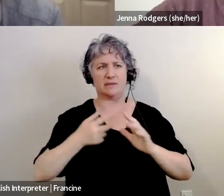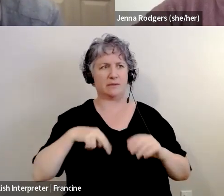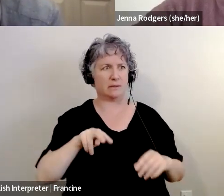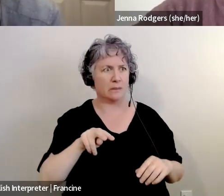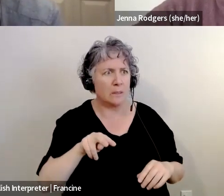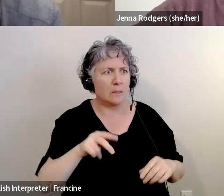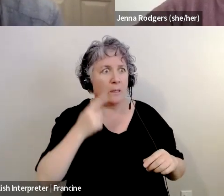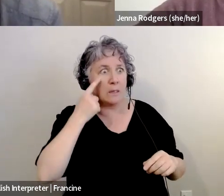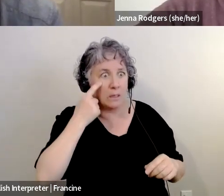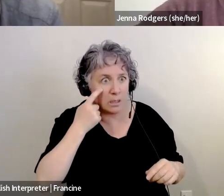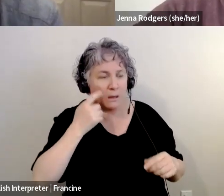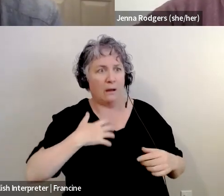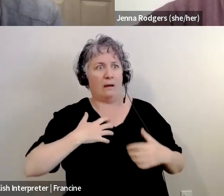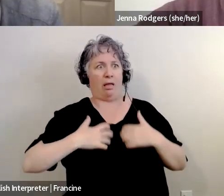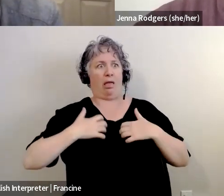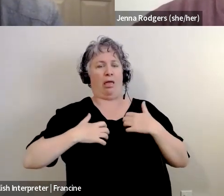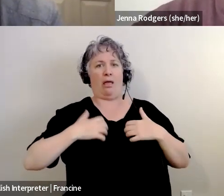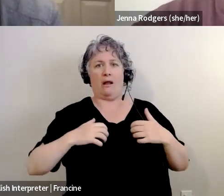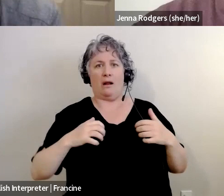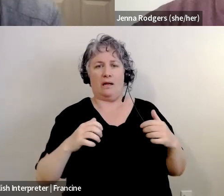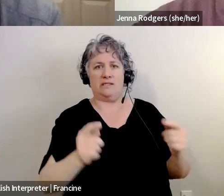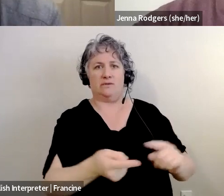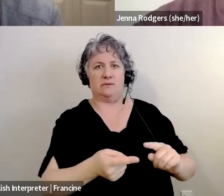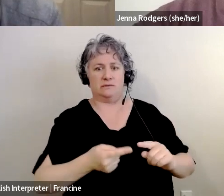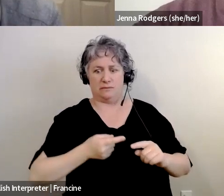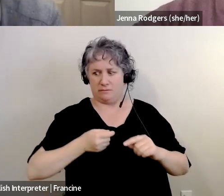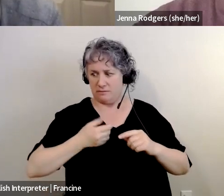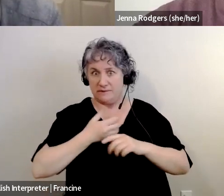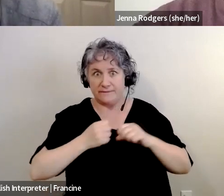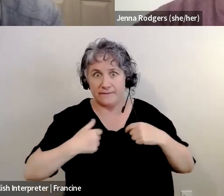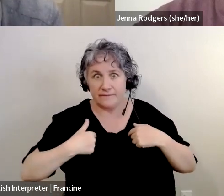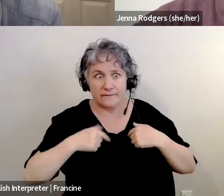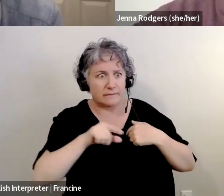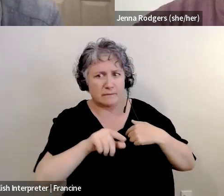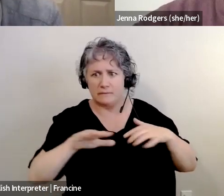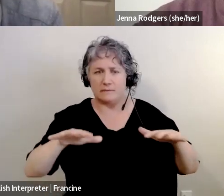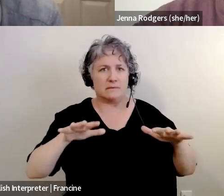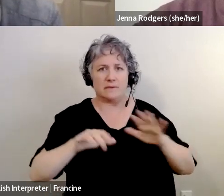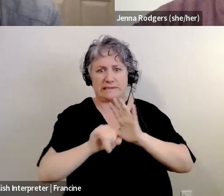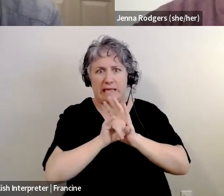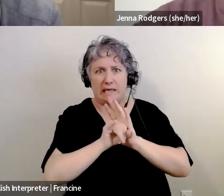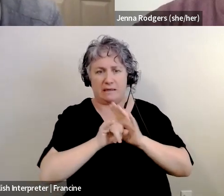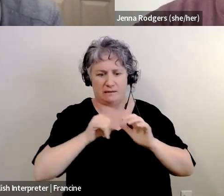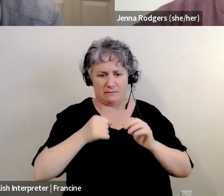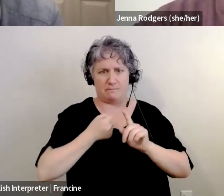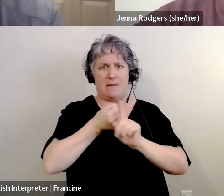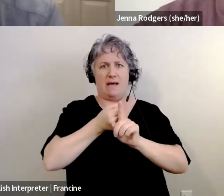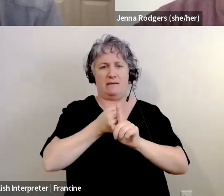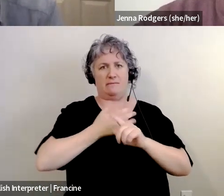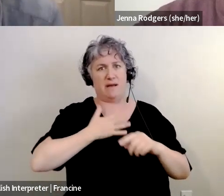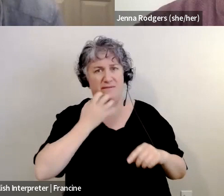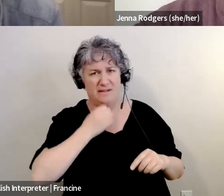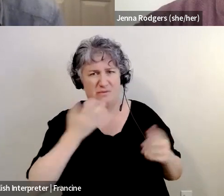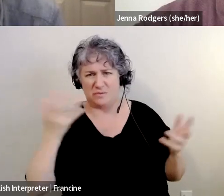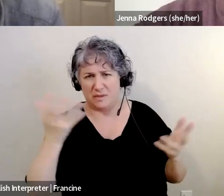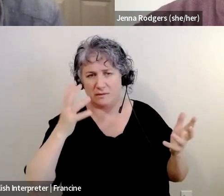injury. And that impacts our sense of safety and also deeply impacting our identity and connection to our own values. So this is important because